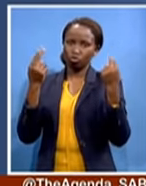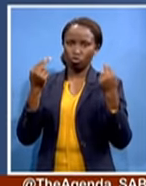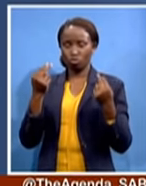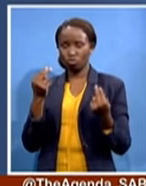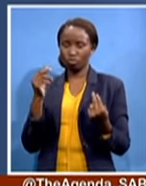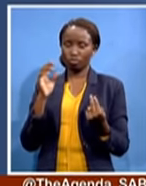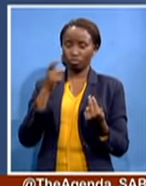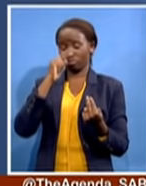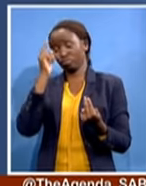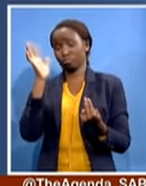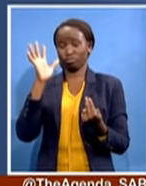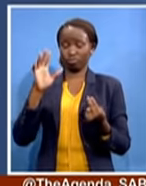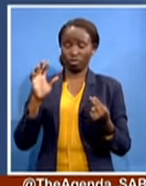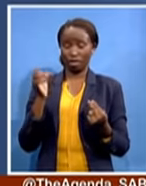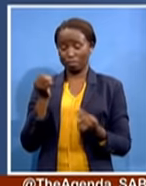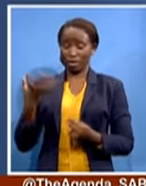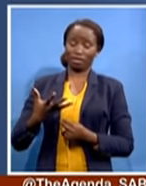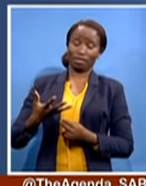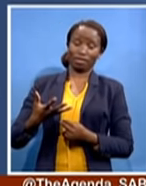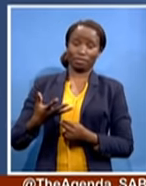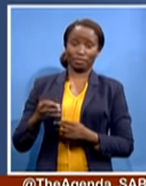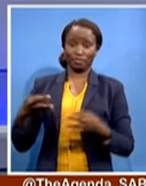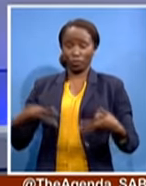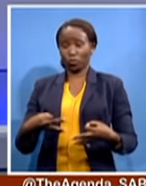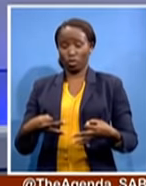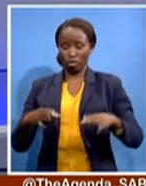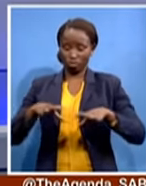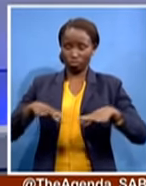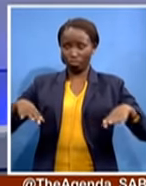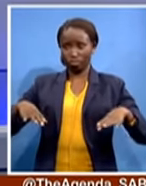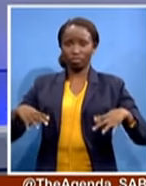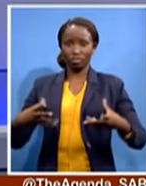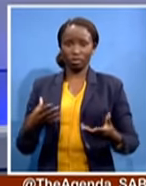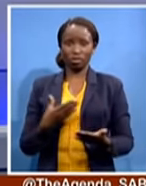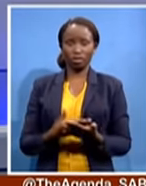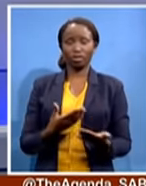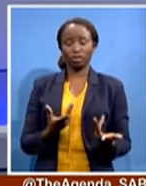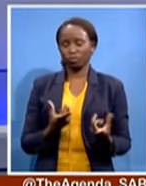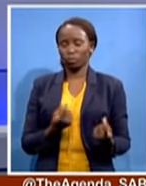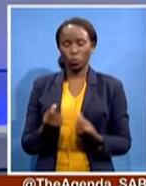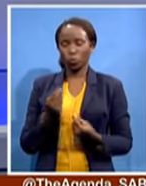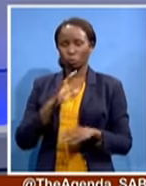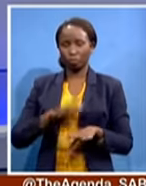expensive caskets. Sophie, thank you so much for bringing us up to speed with